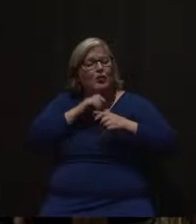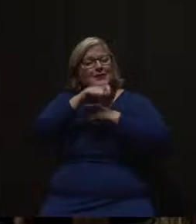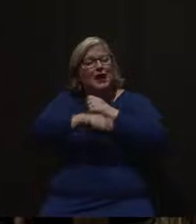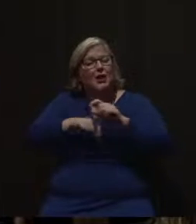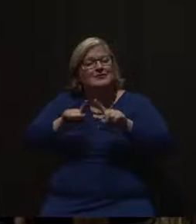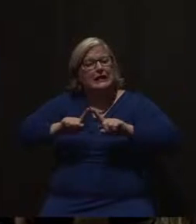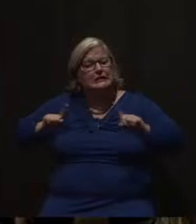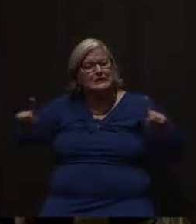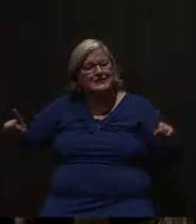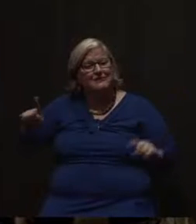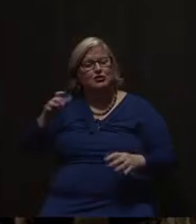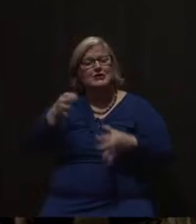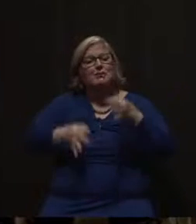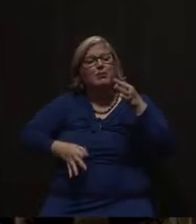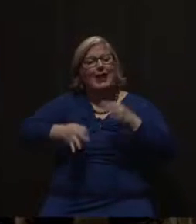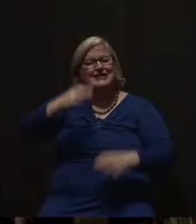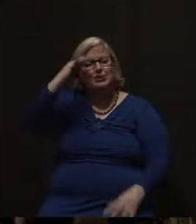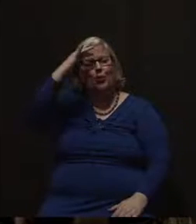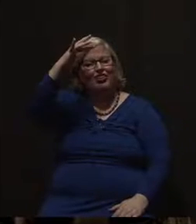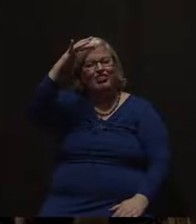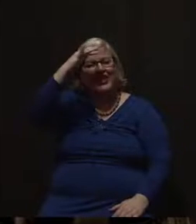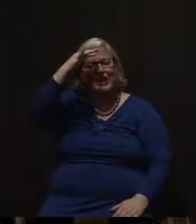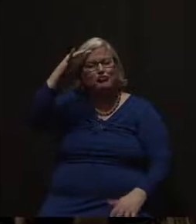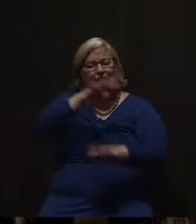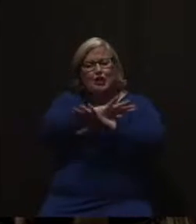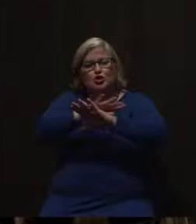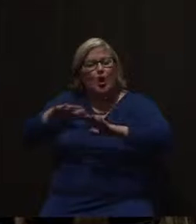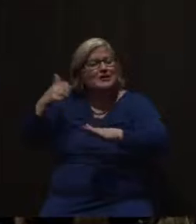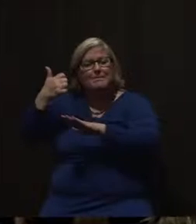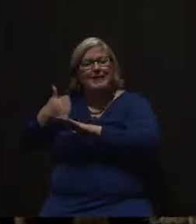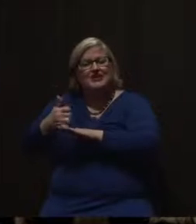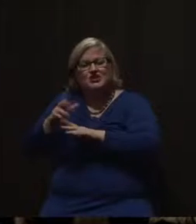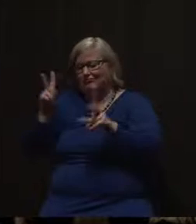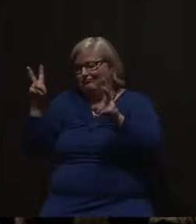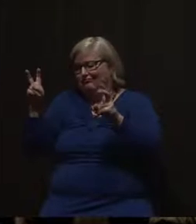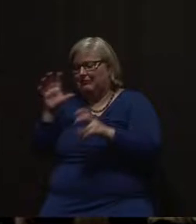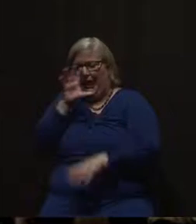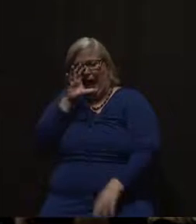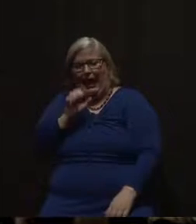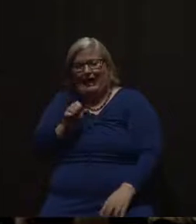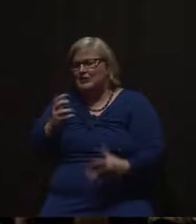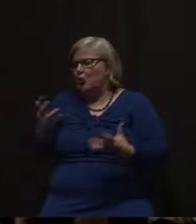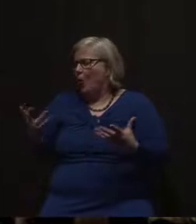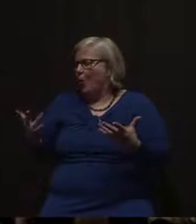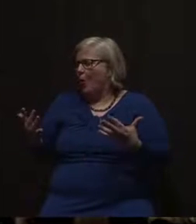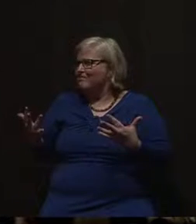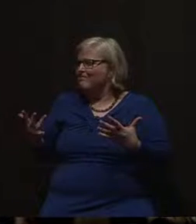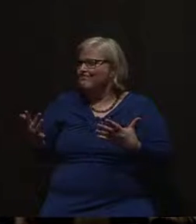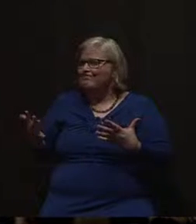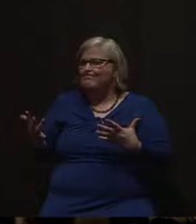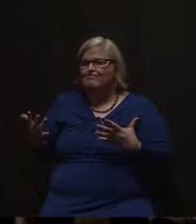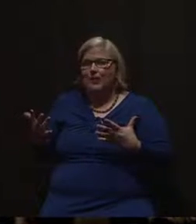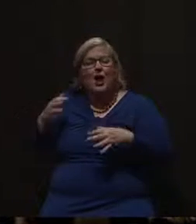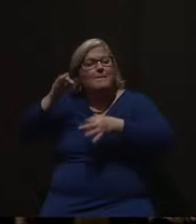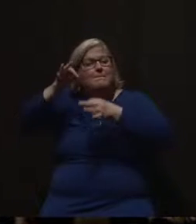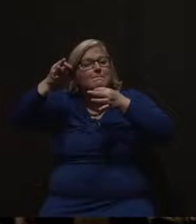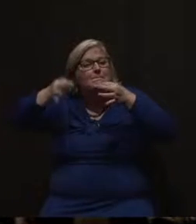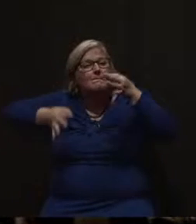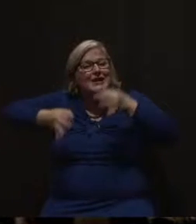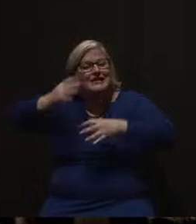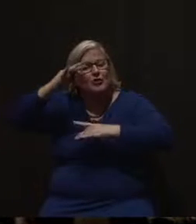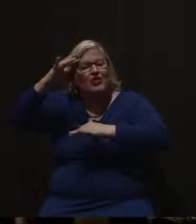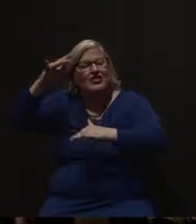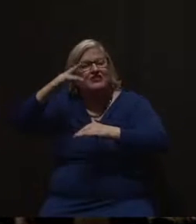political practice than one based on, okay, hate is a bit melodramatic, but how about a political theory based